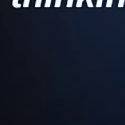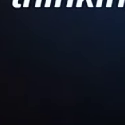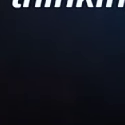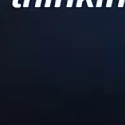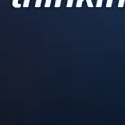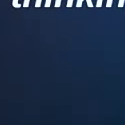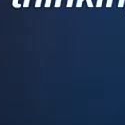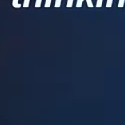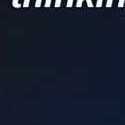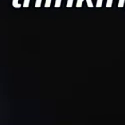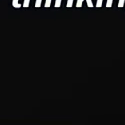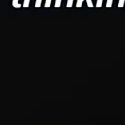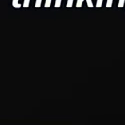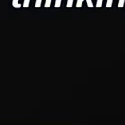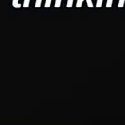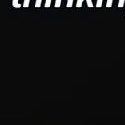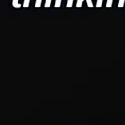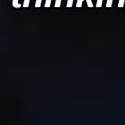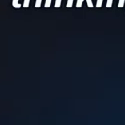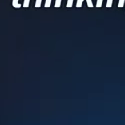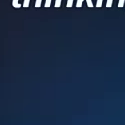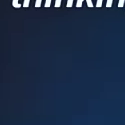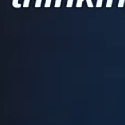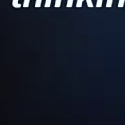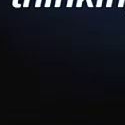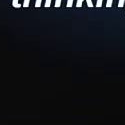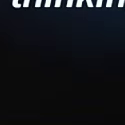All is being attributed to us.